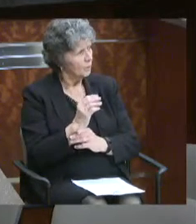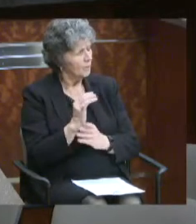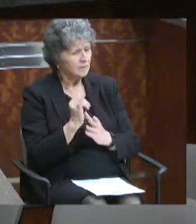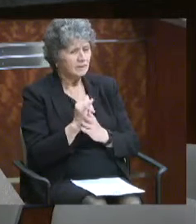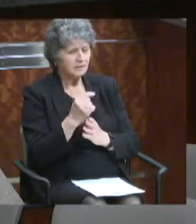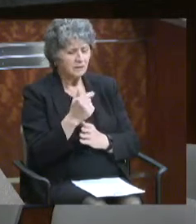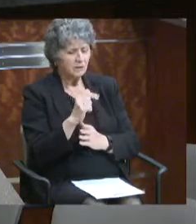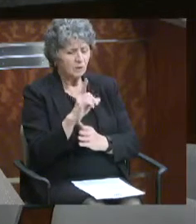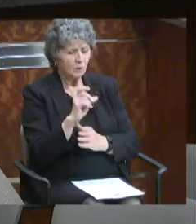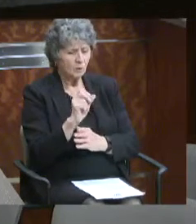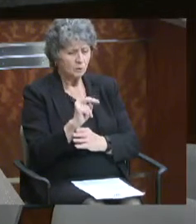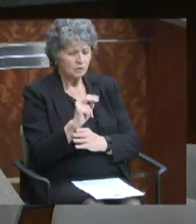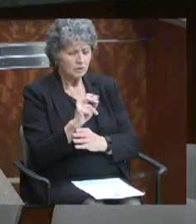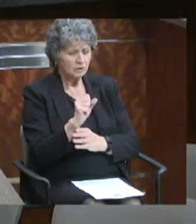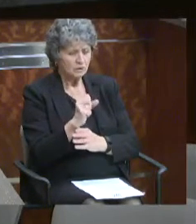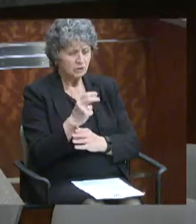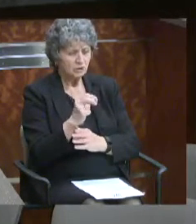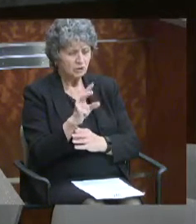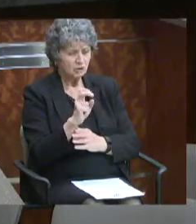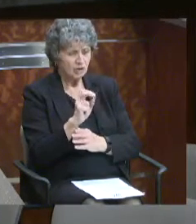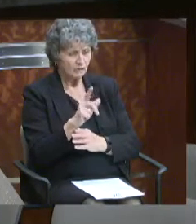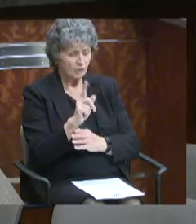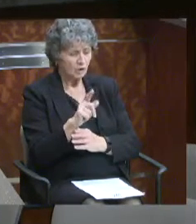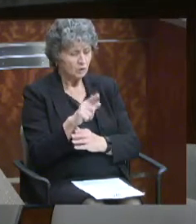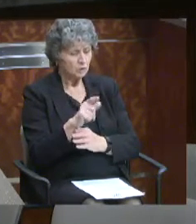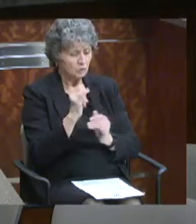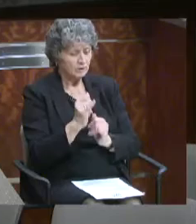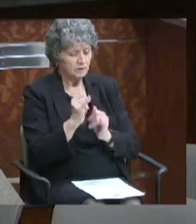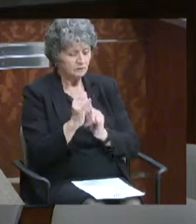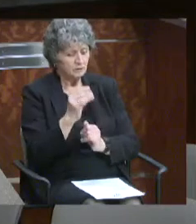but could we recognize